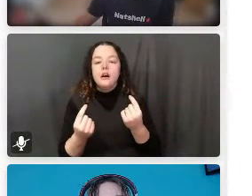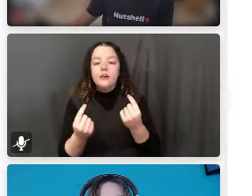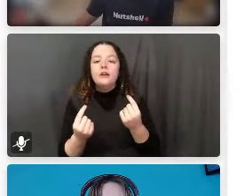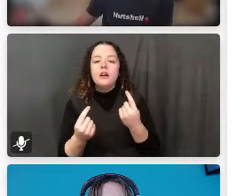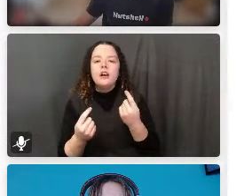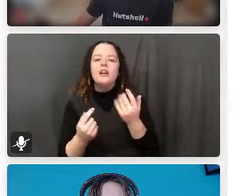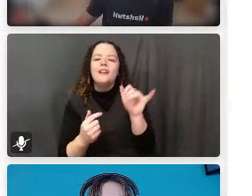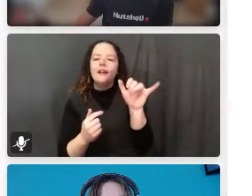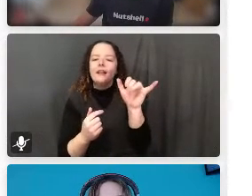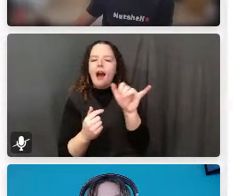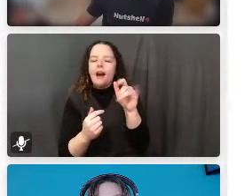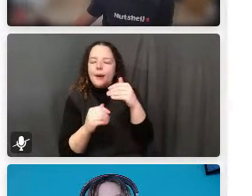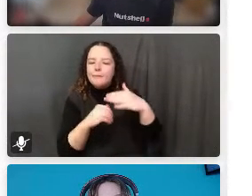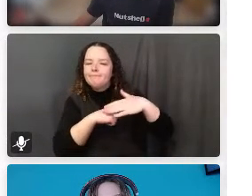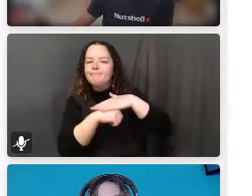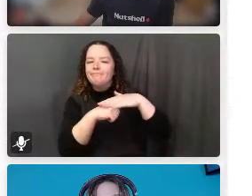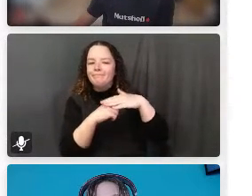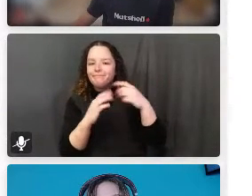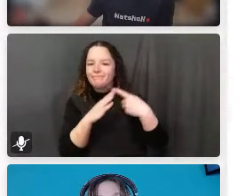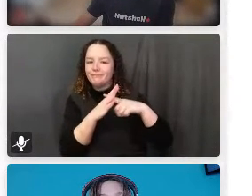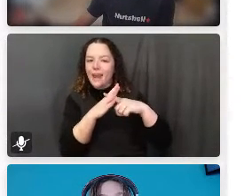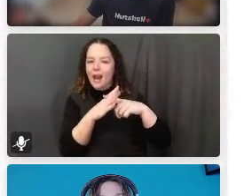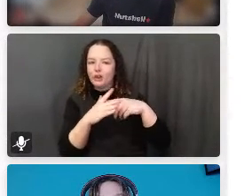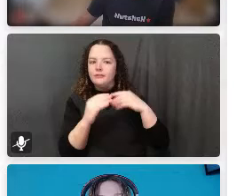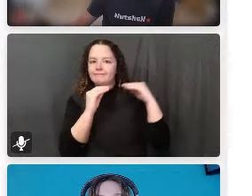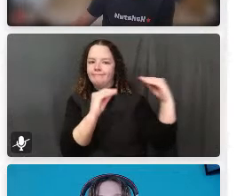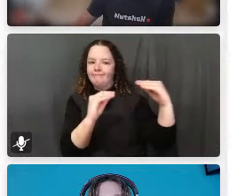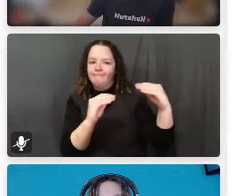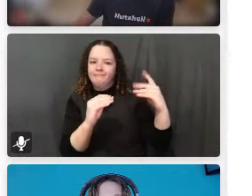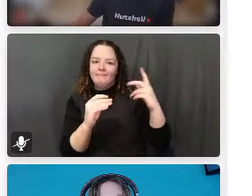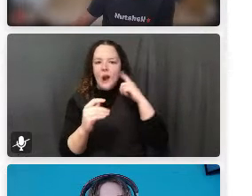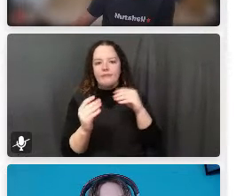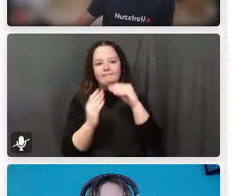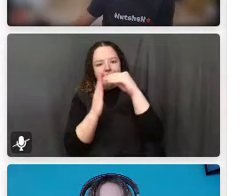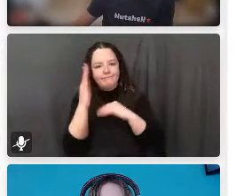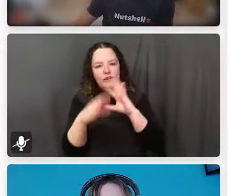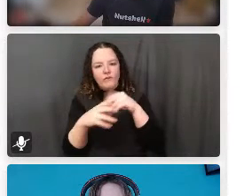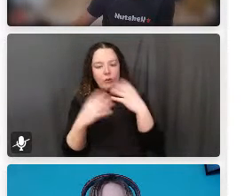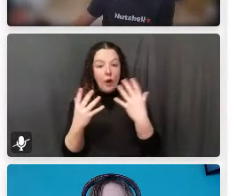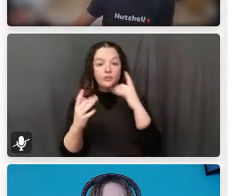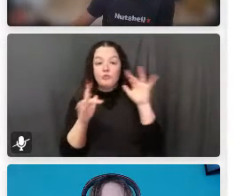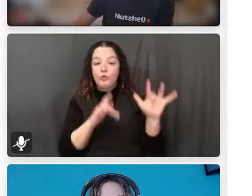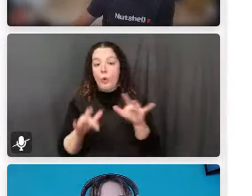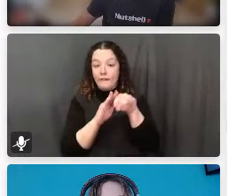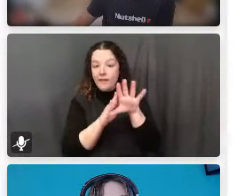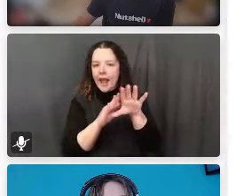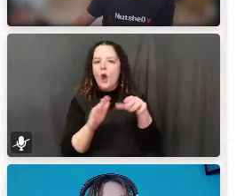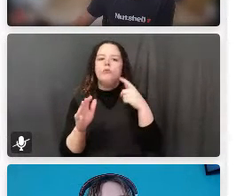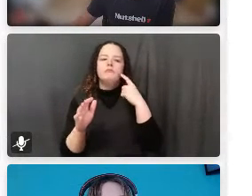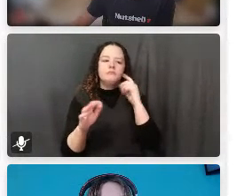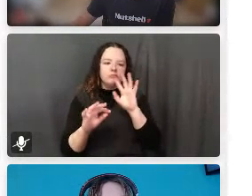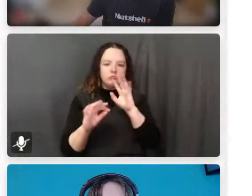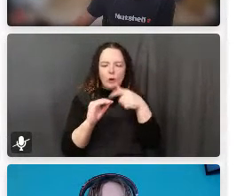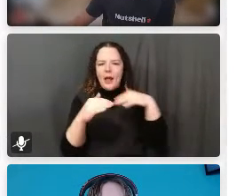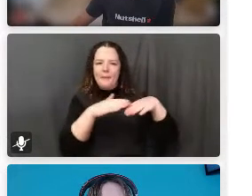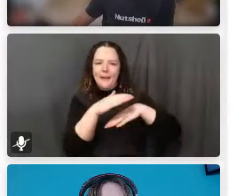beginner's crash course on the anatomy of an email campaign. So, we recorded a quick training video to cover the basics. Will, could you pull that up